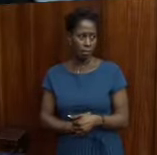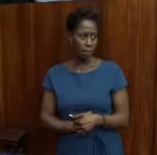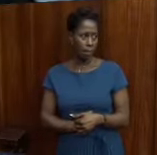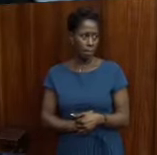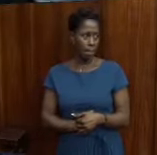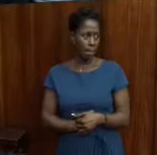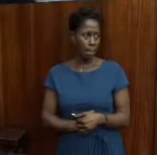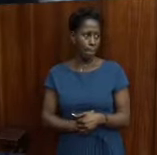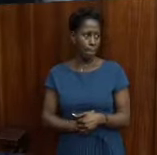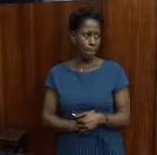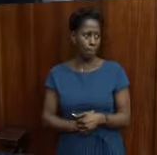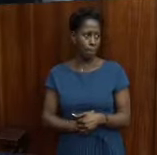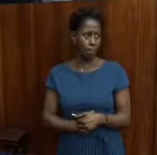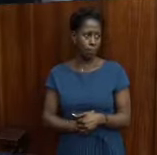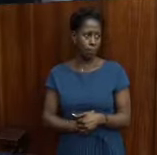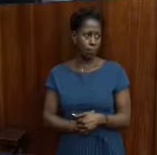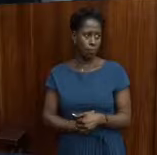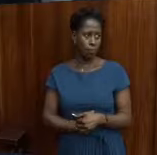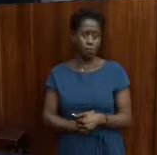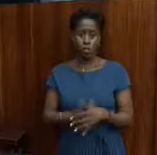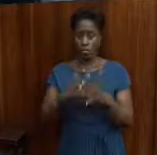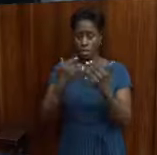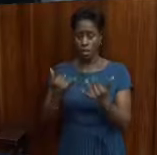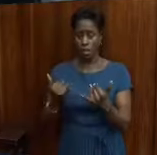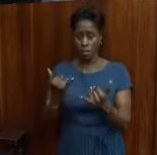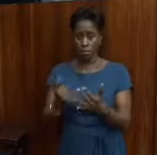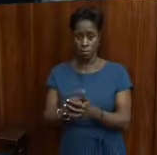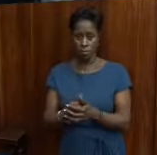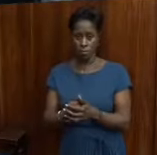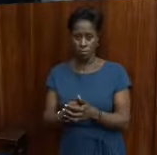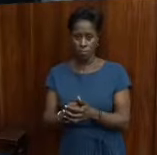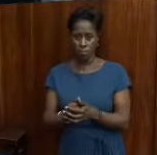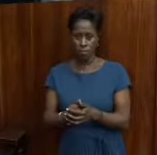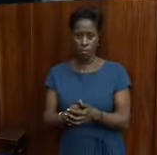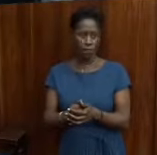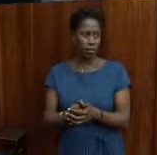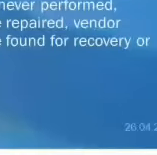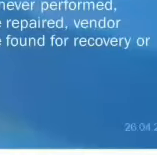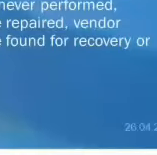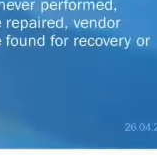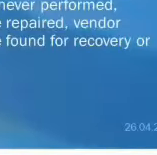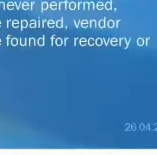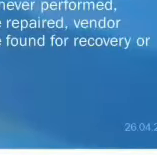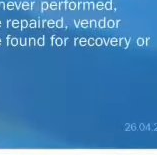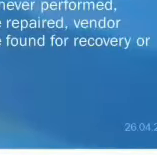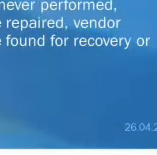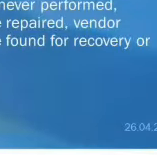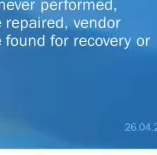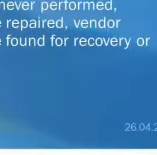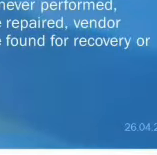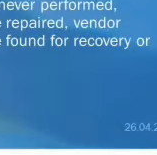works. Mr. Speaker, to date, an amount of $51.8